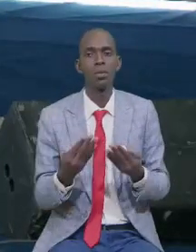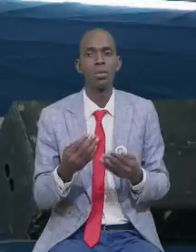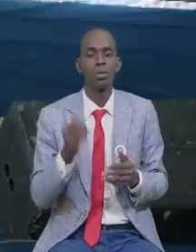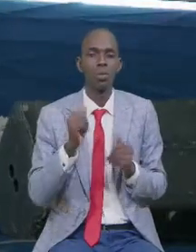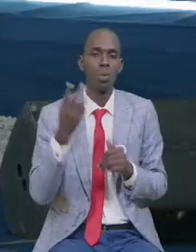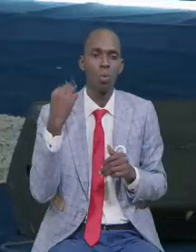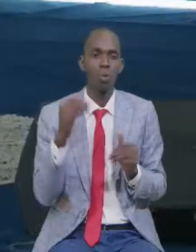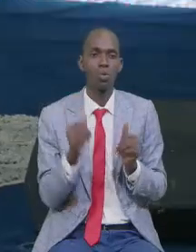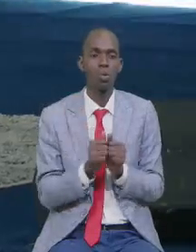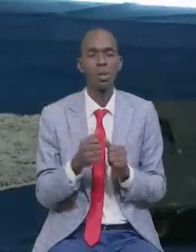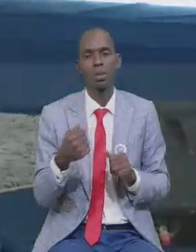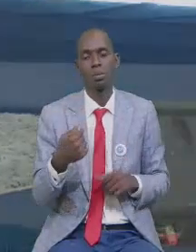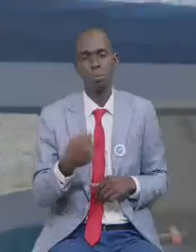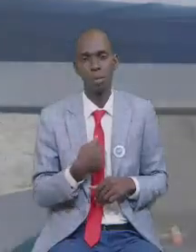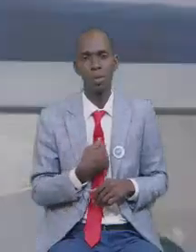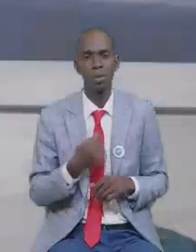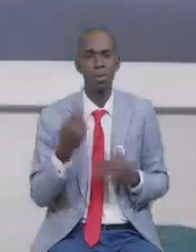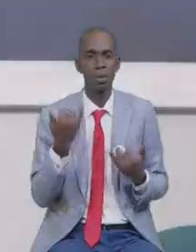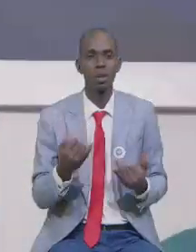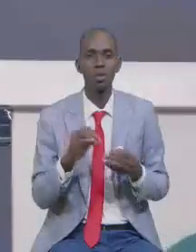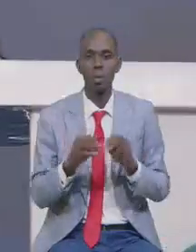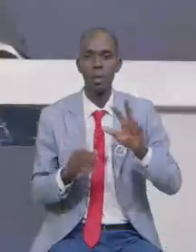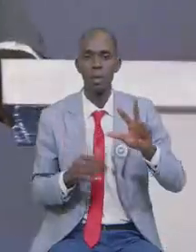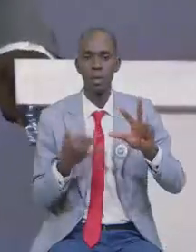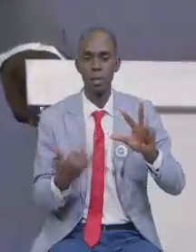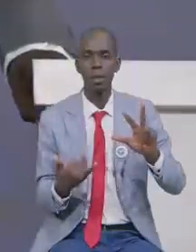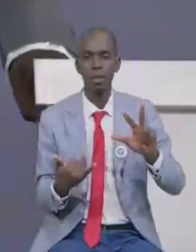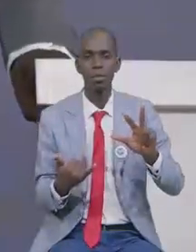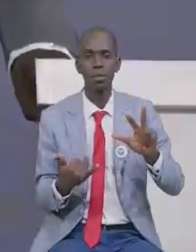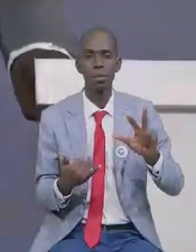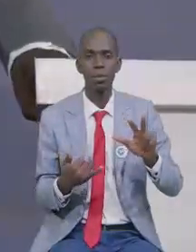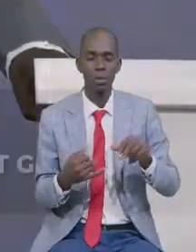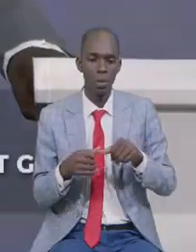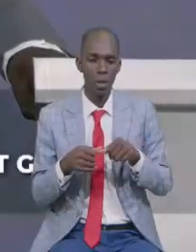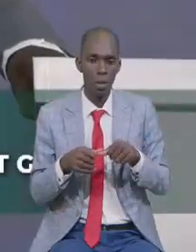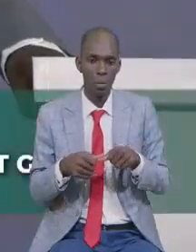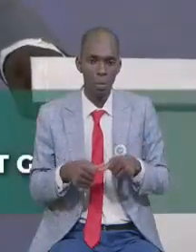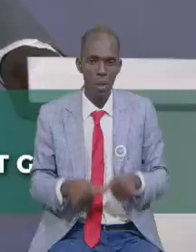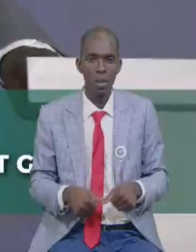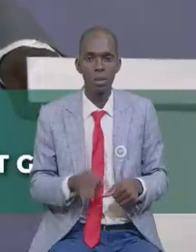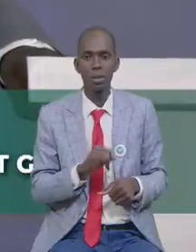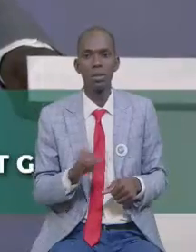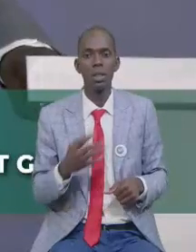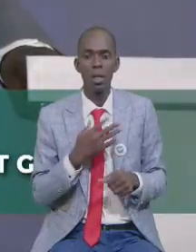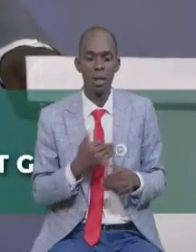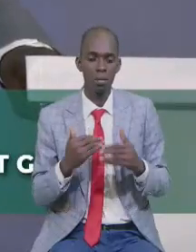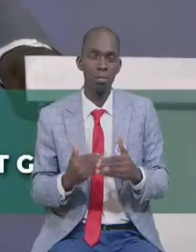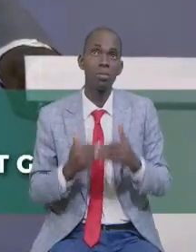We're coming to number three now. Number three is abounding and advancing